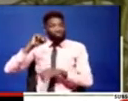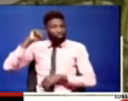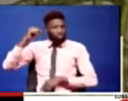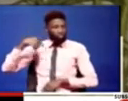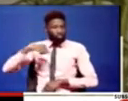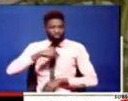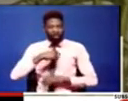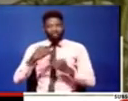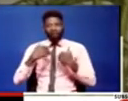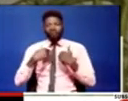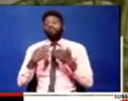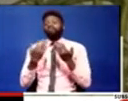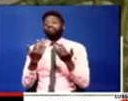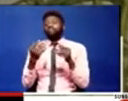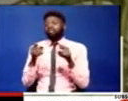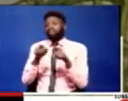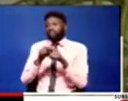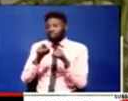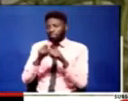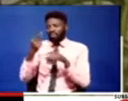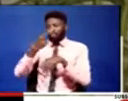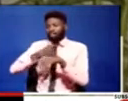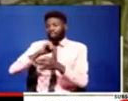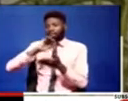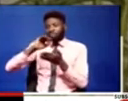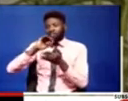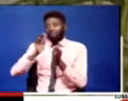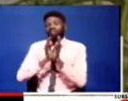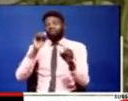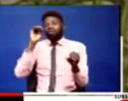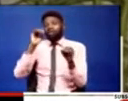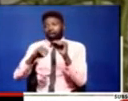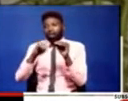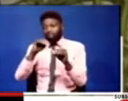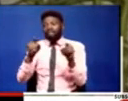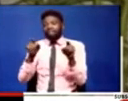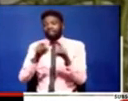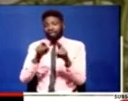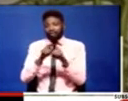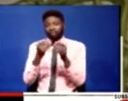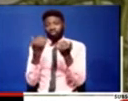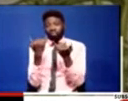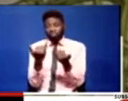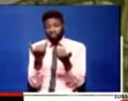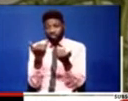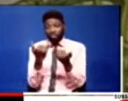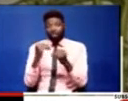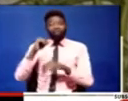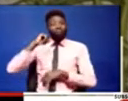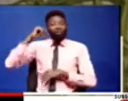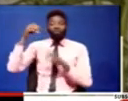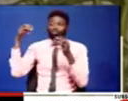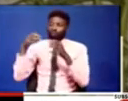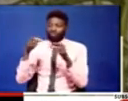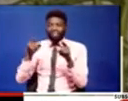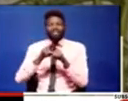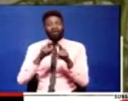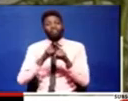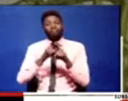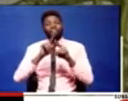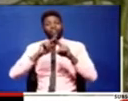next general election, and it appears like political parties as well as pundits and players are investing a lot